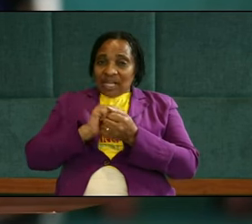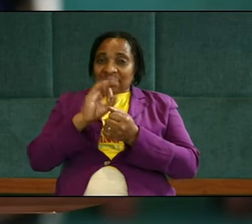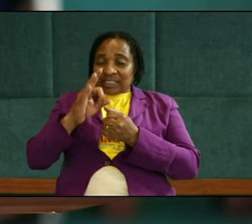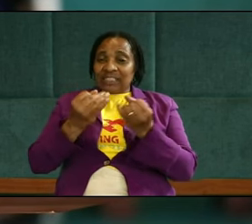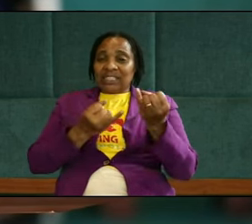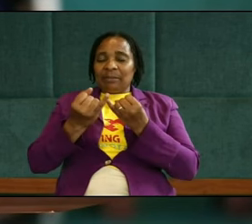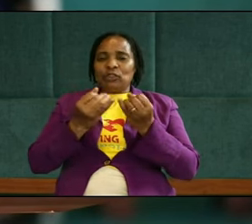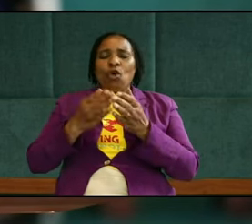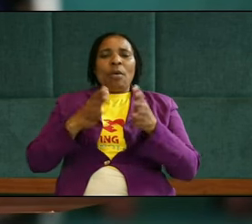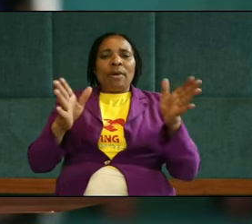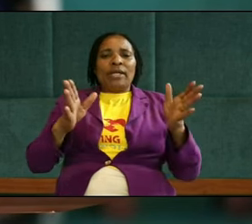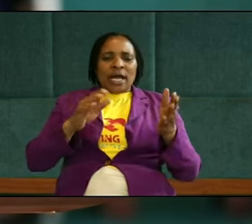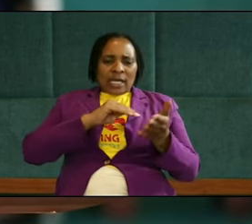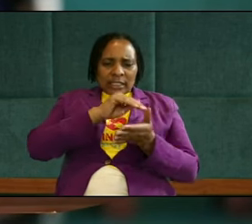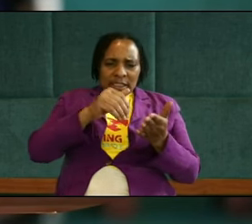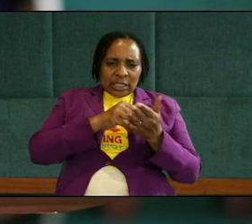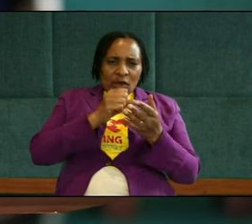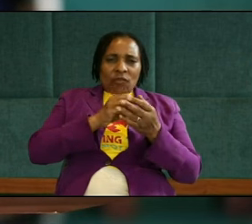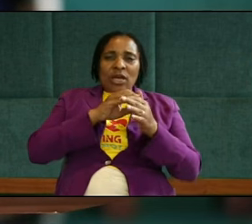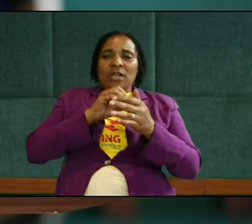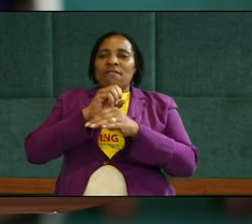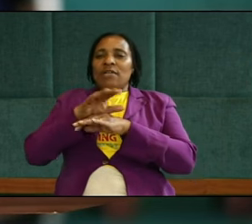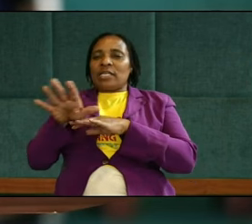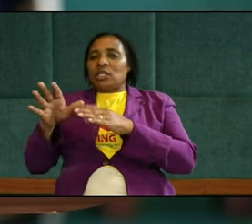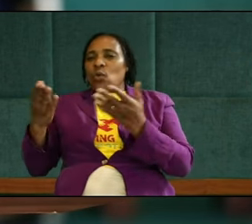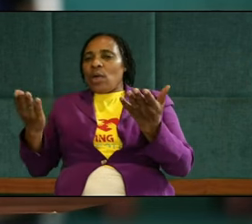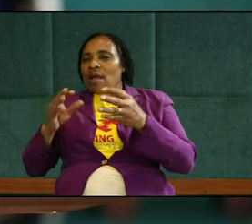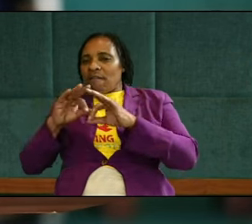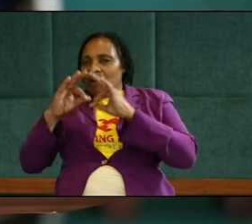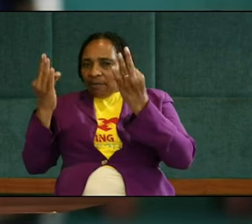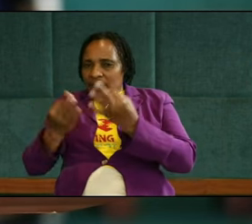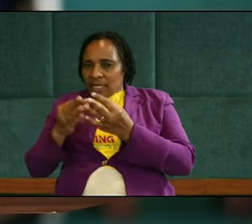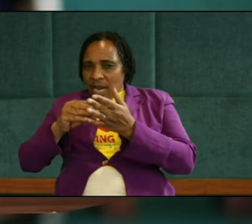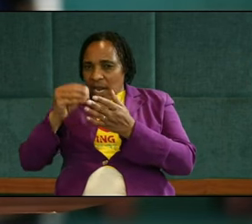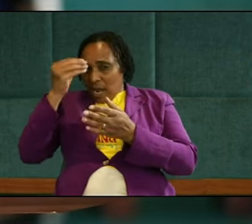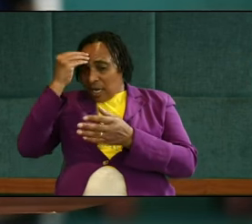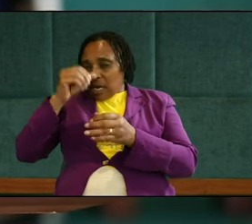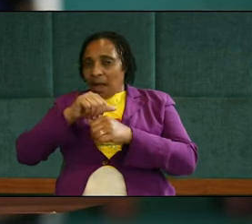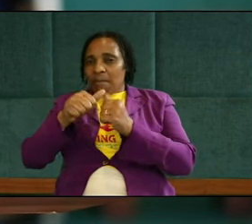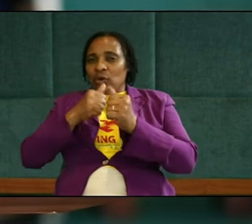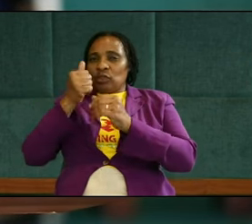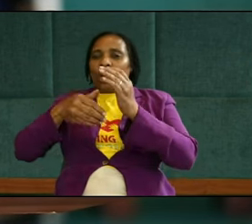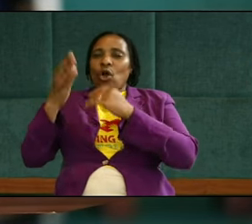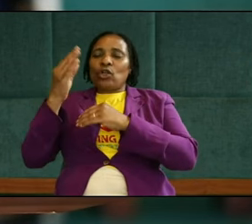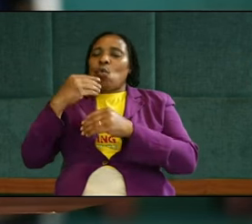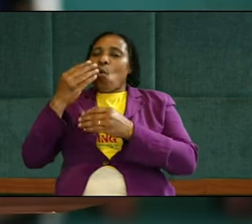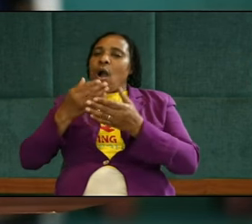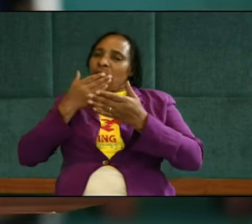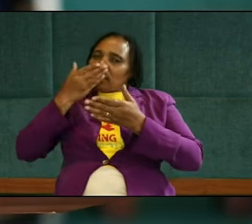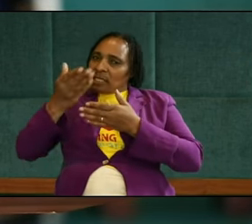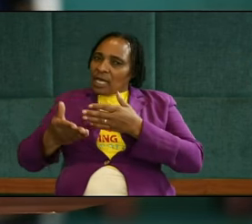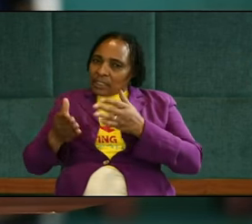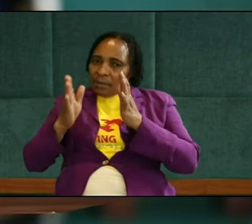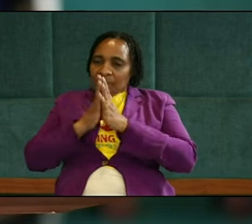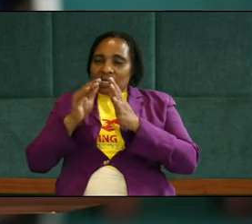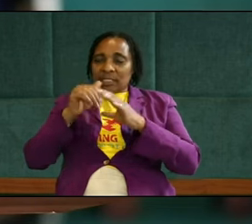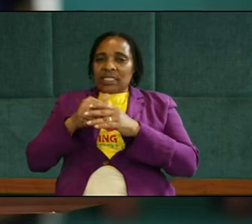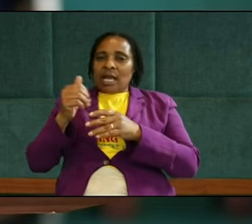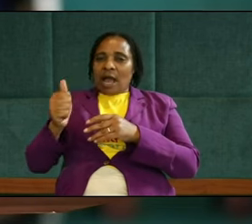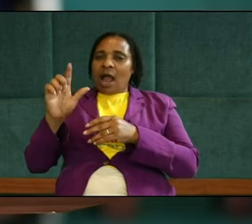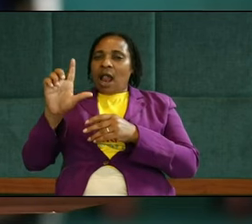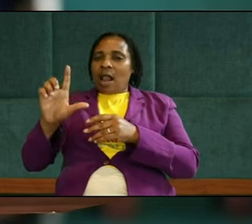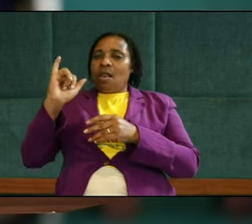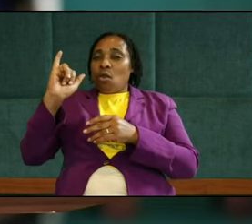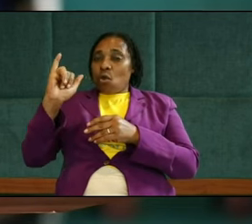to open a center of influence where families can learn about the God who answers prayers in Armenia. Thank you for planning